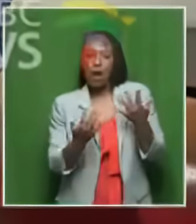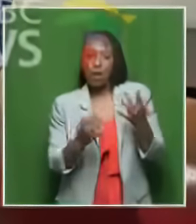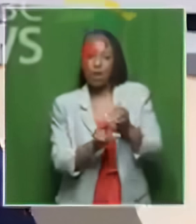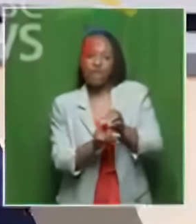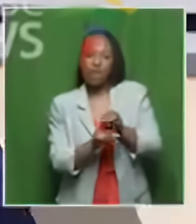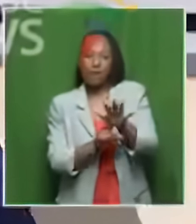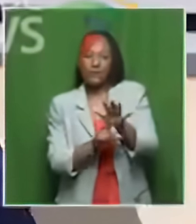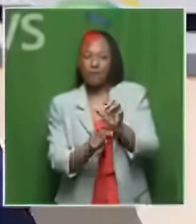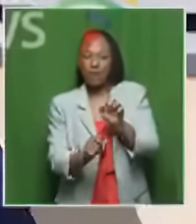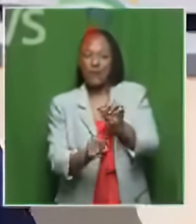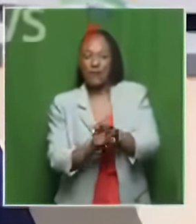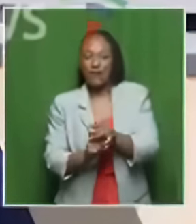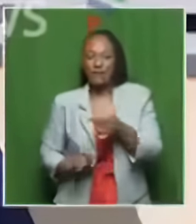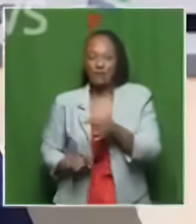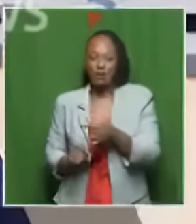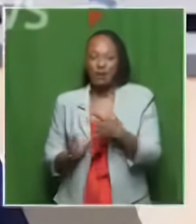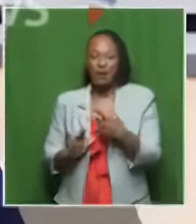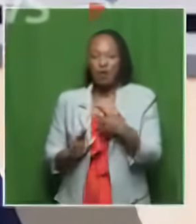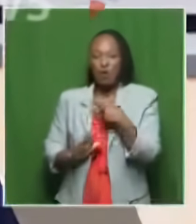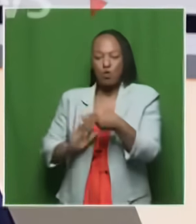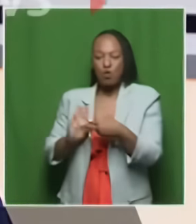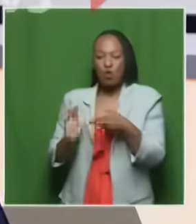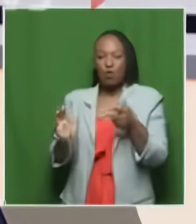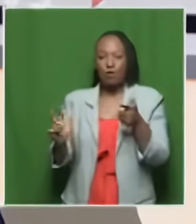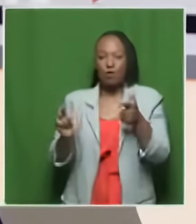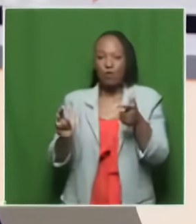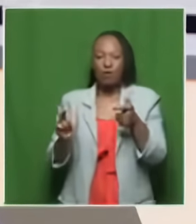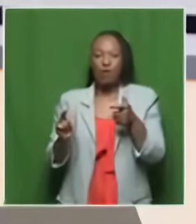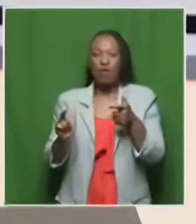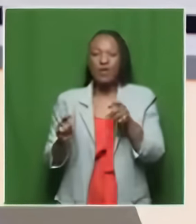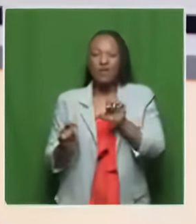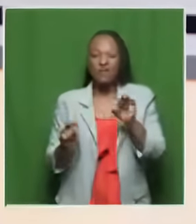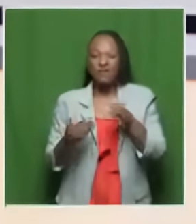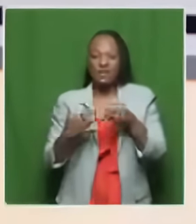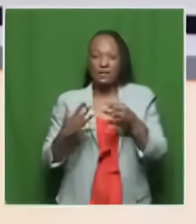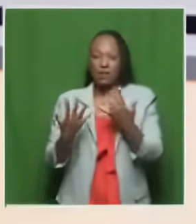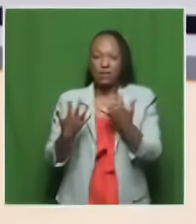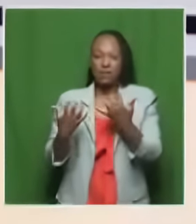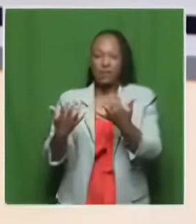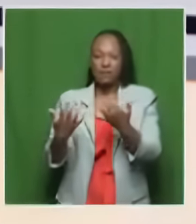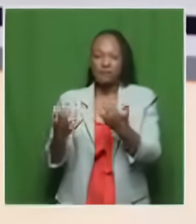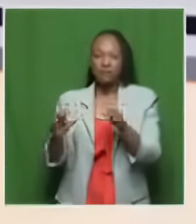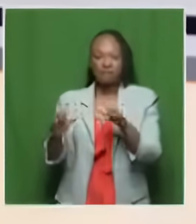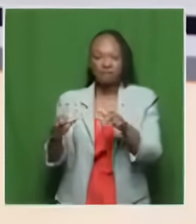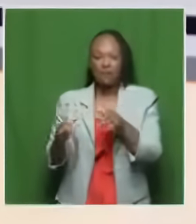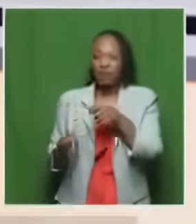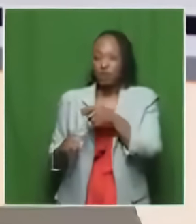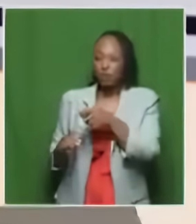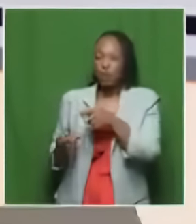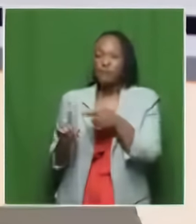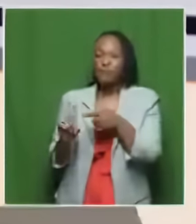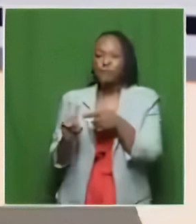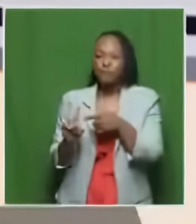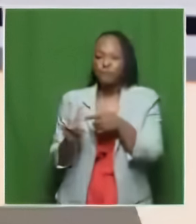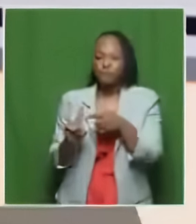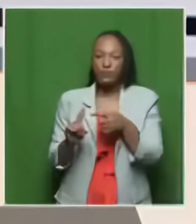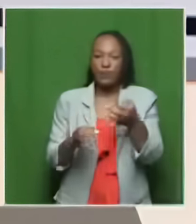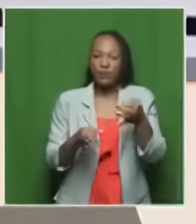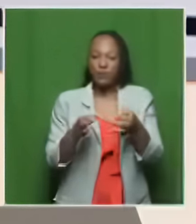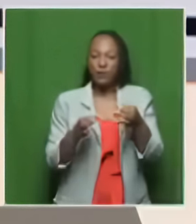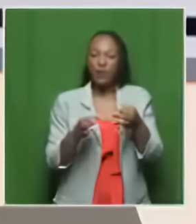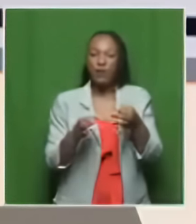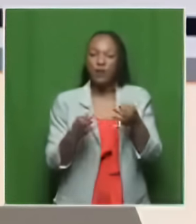continued role as the EFF leader in Parliament. So you have indicated to your